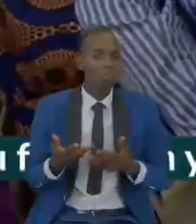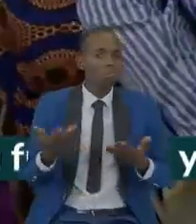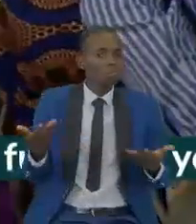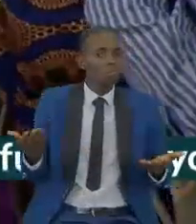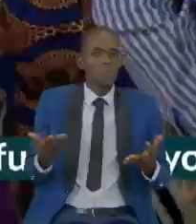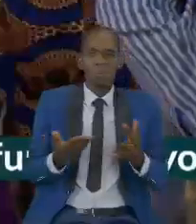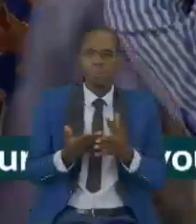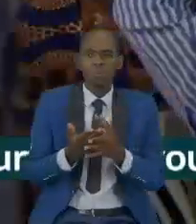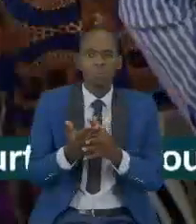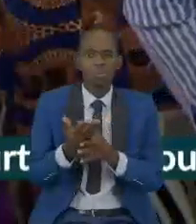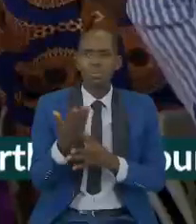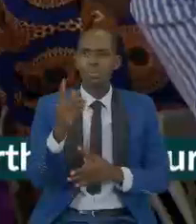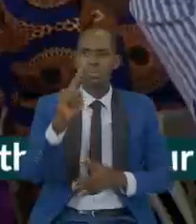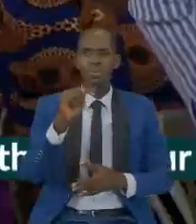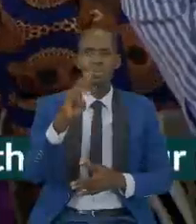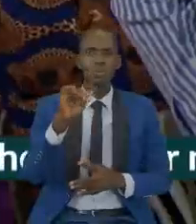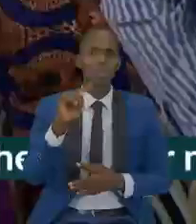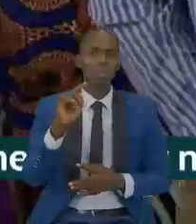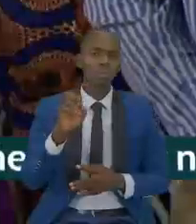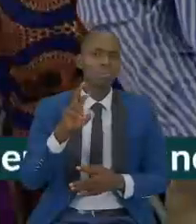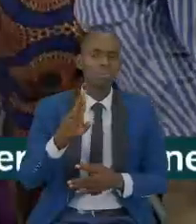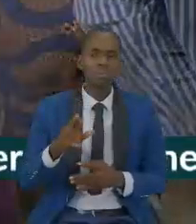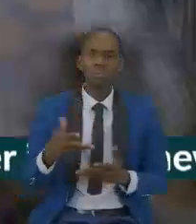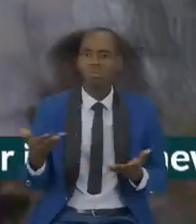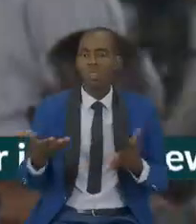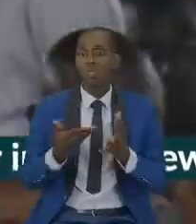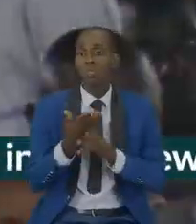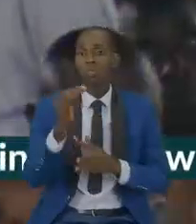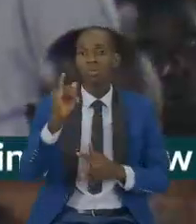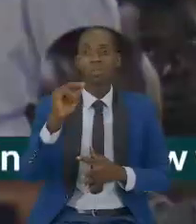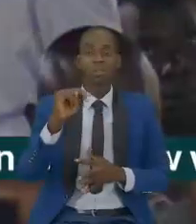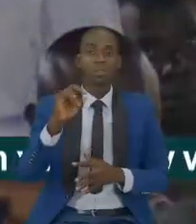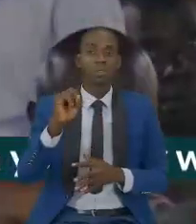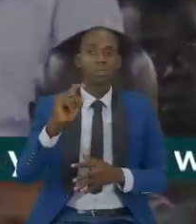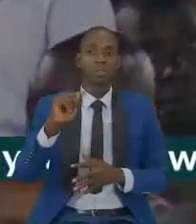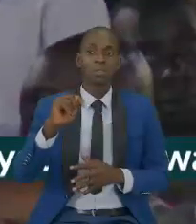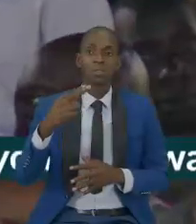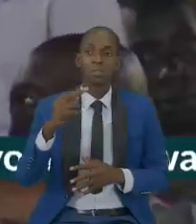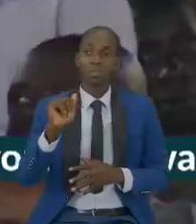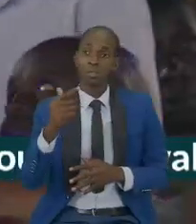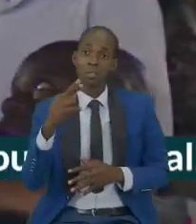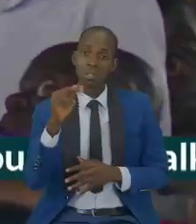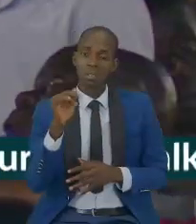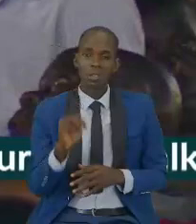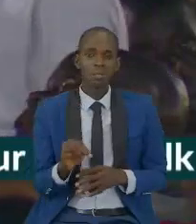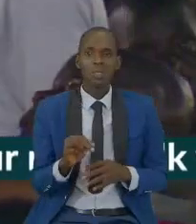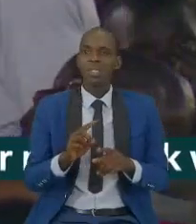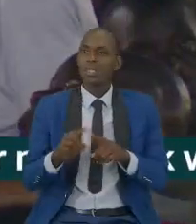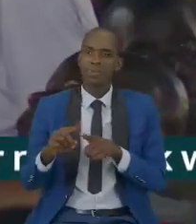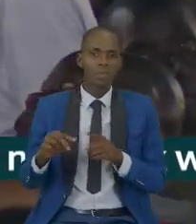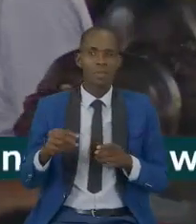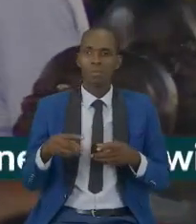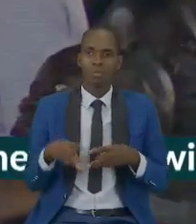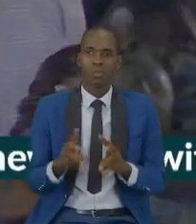Also, if you are listening via radio or television and you just gave your life to Christ, please, you